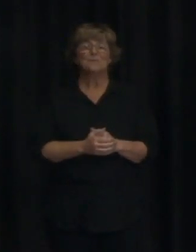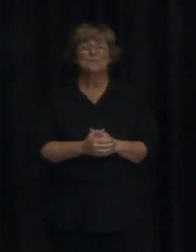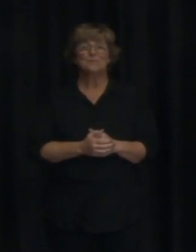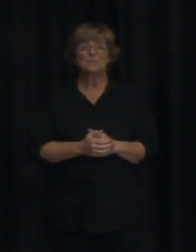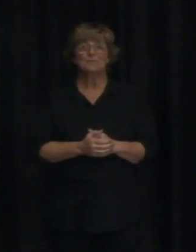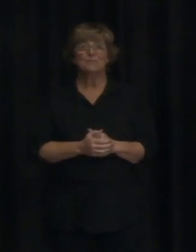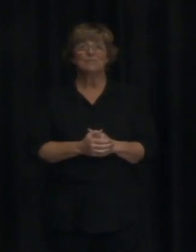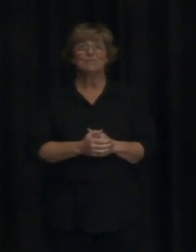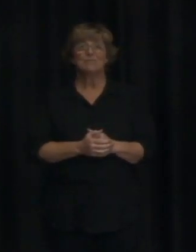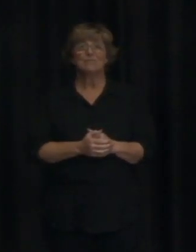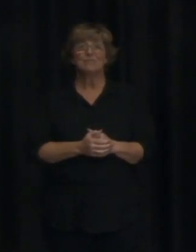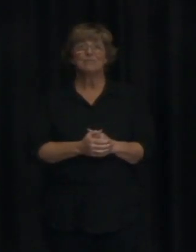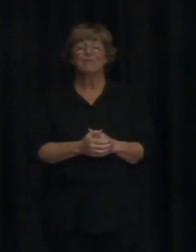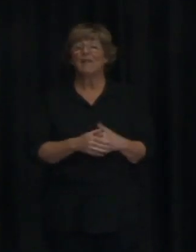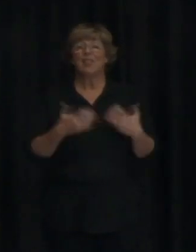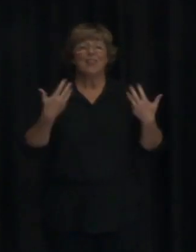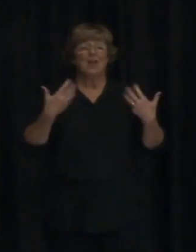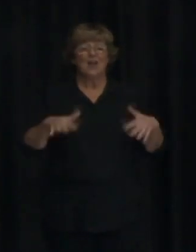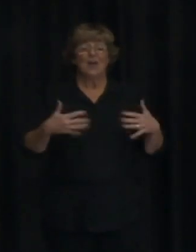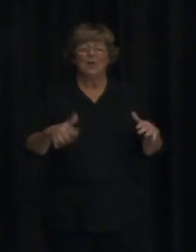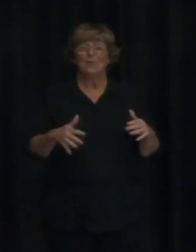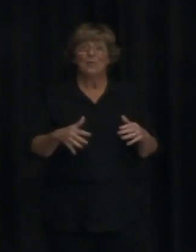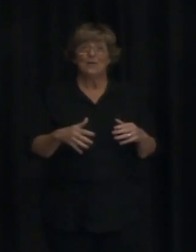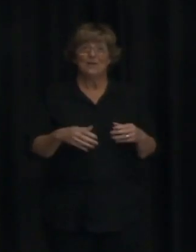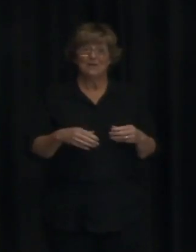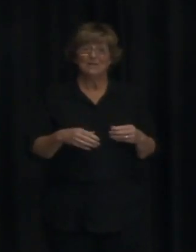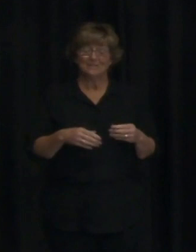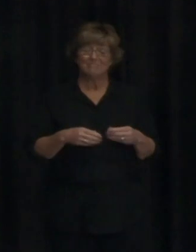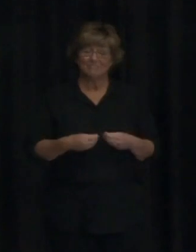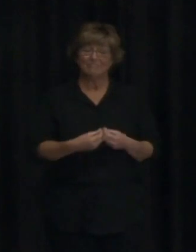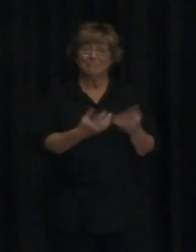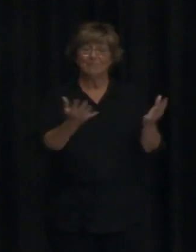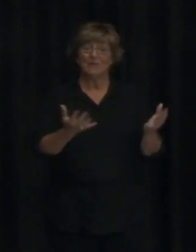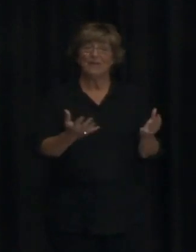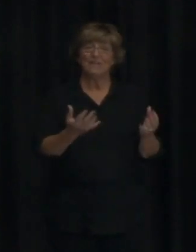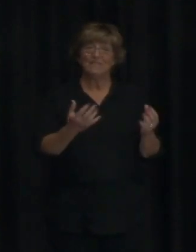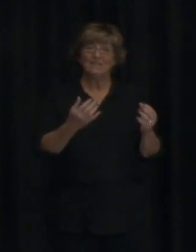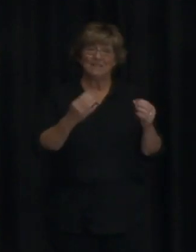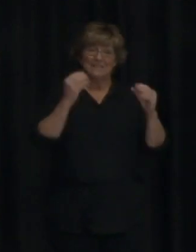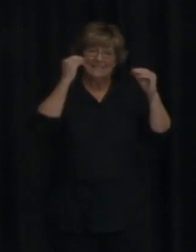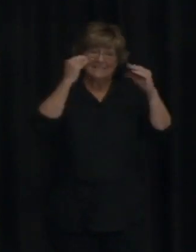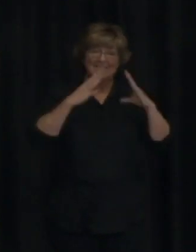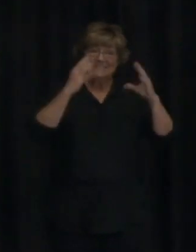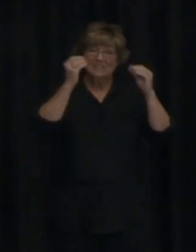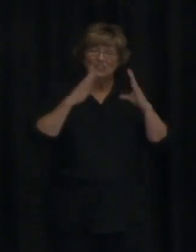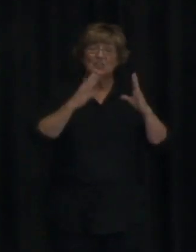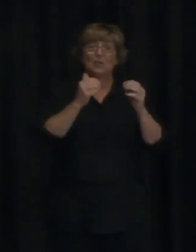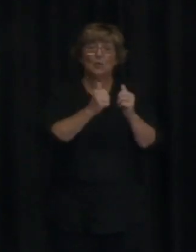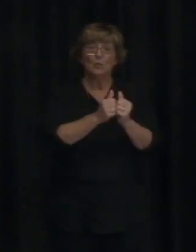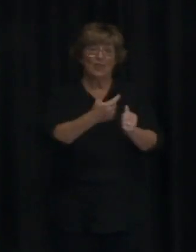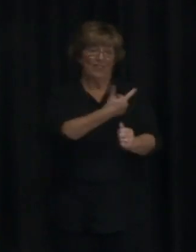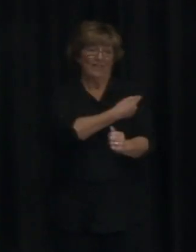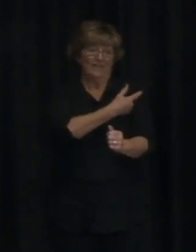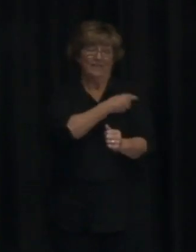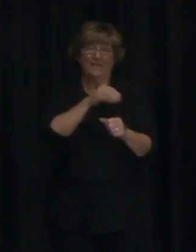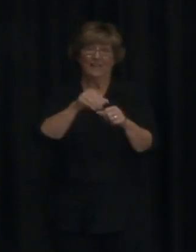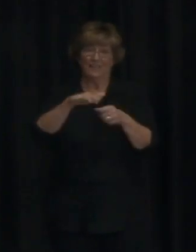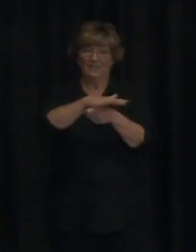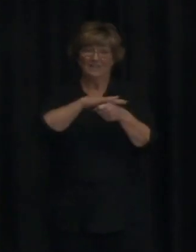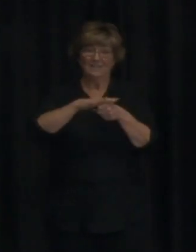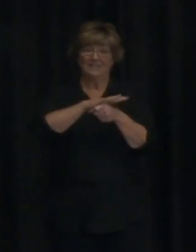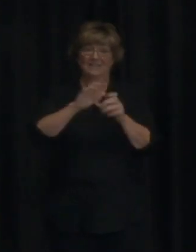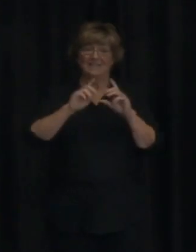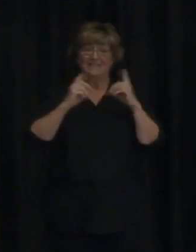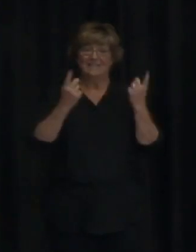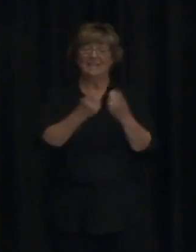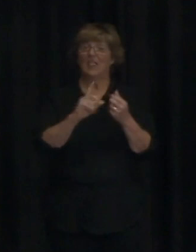are already well on their way to providing most of the educators in this district, at least that